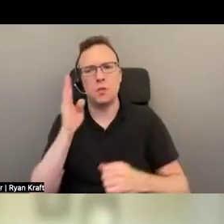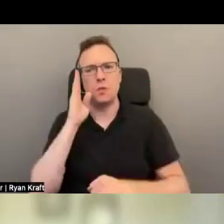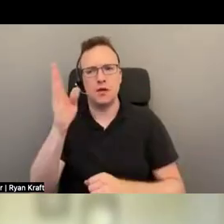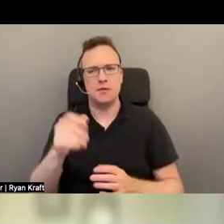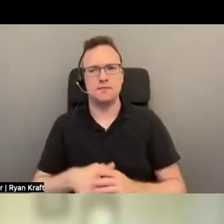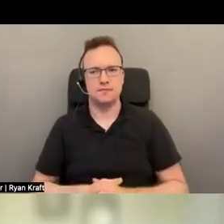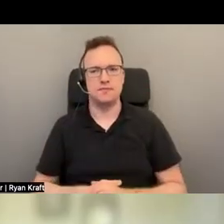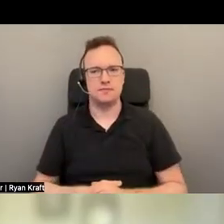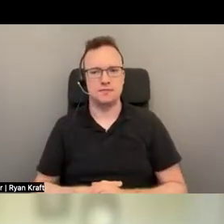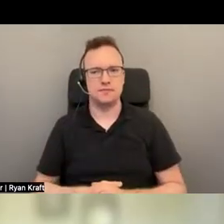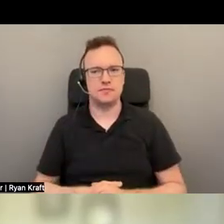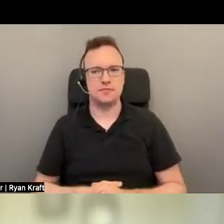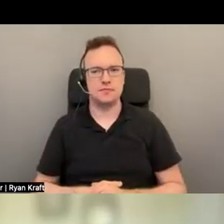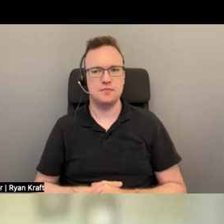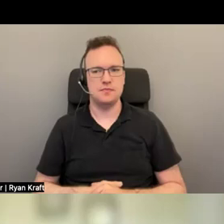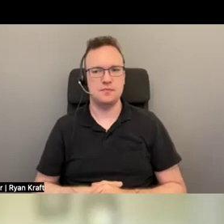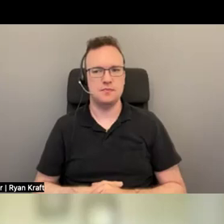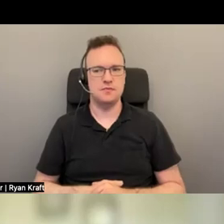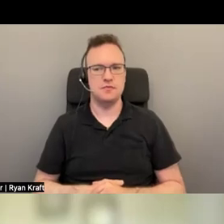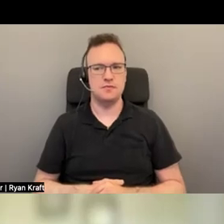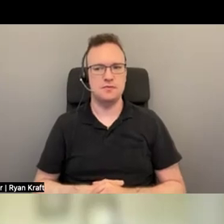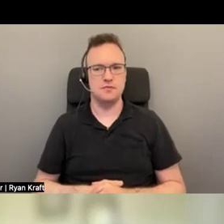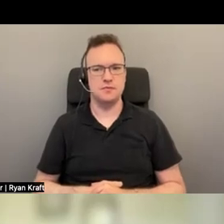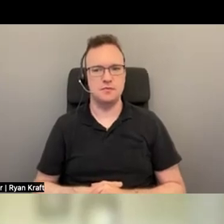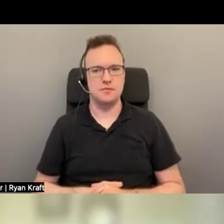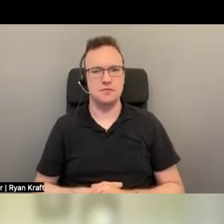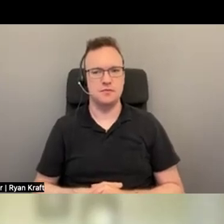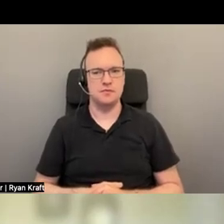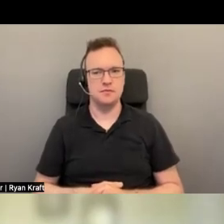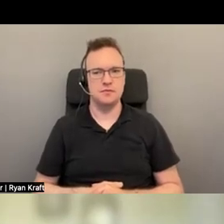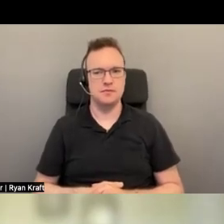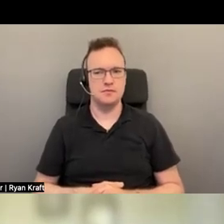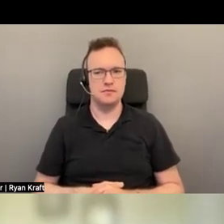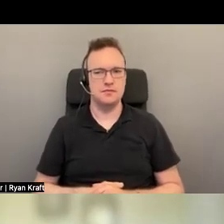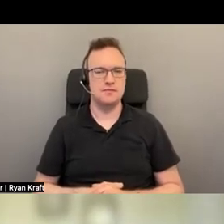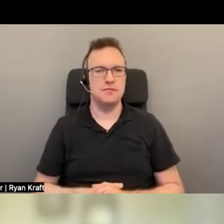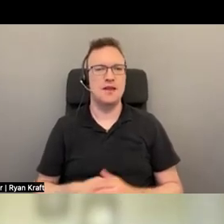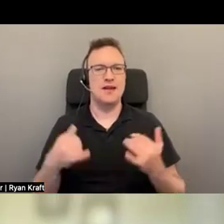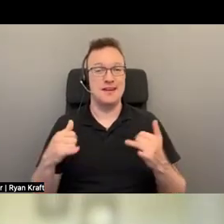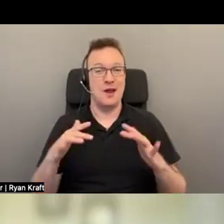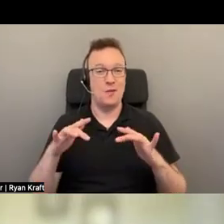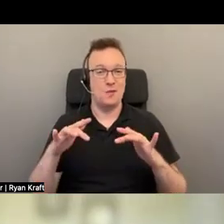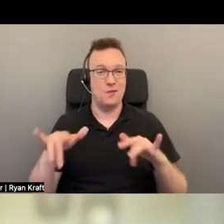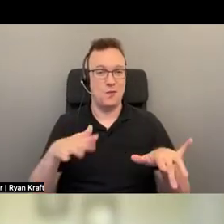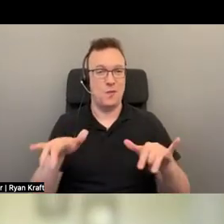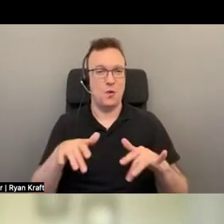on our YouTube channel. We can stop the recording.